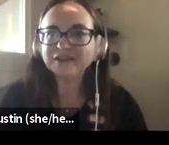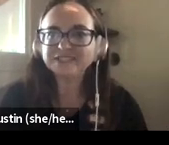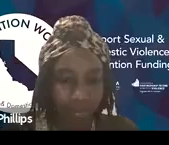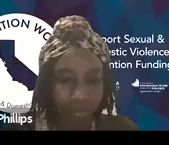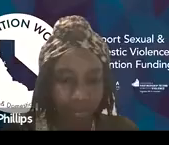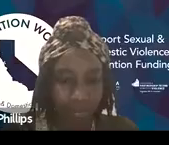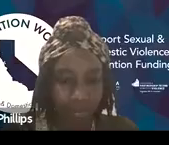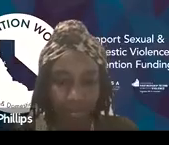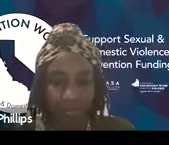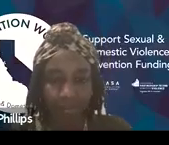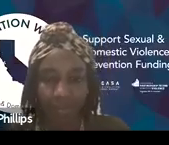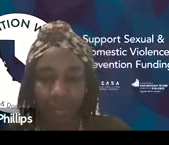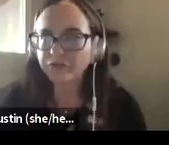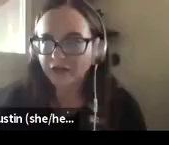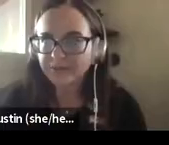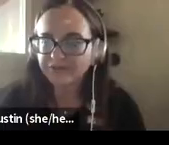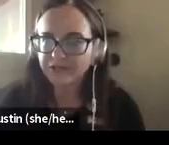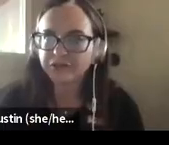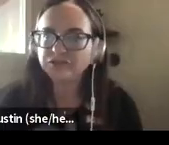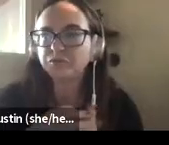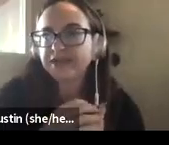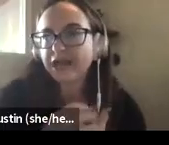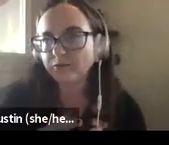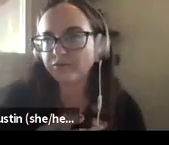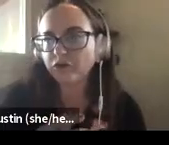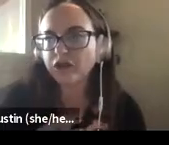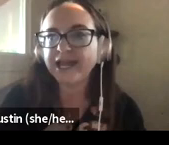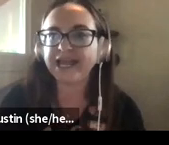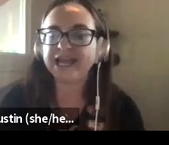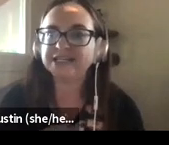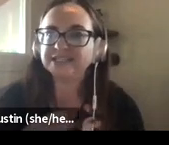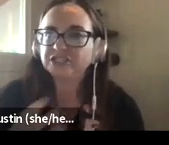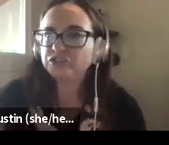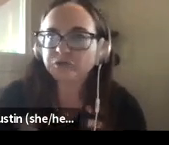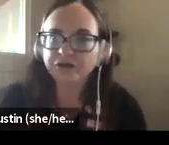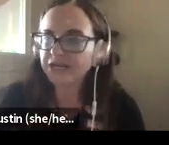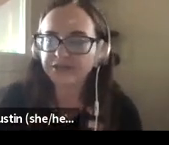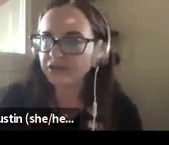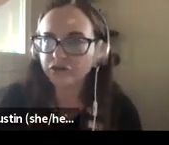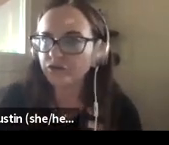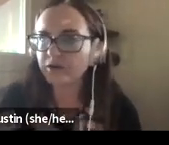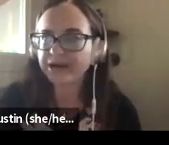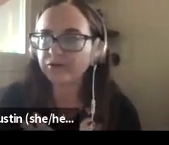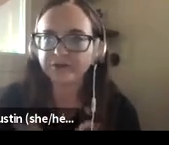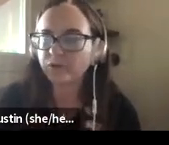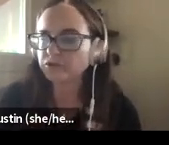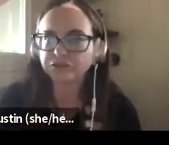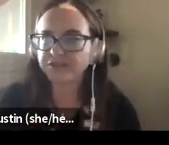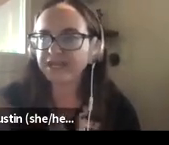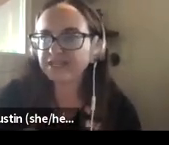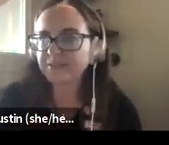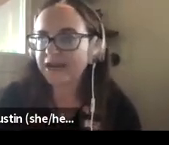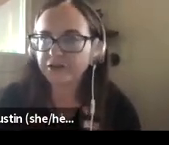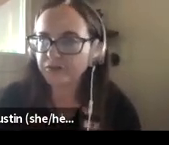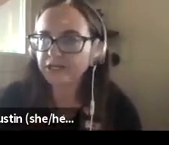I would love to hear kind of what you thought about the videos. Were they helpful? And did you learn anything new about rape culture?